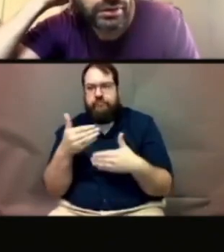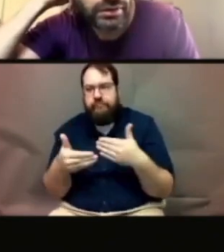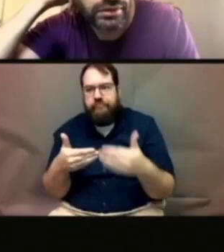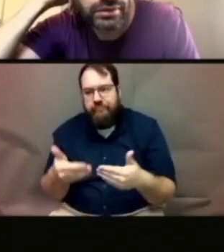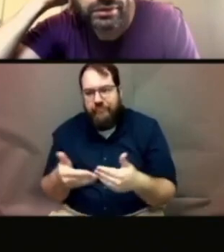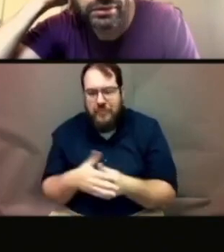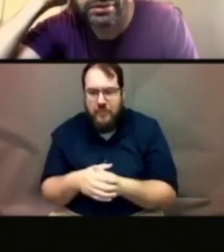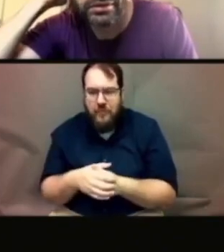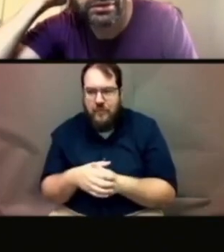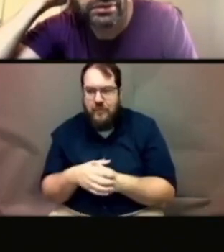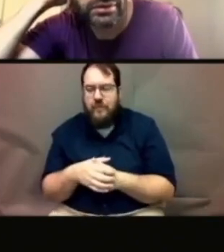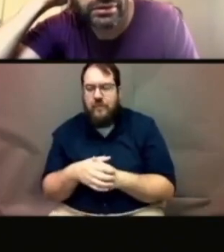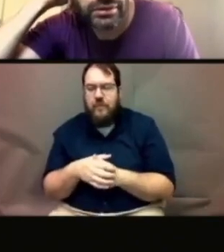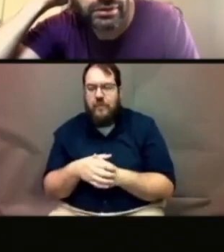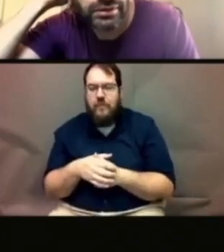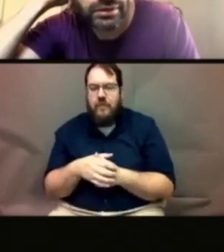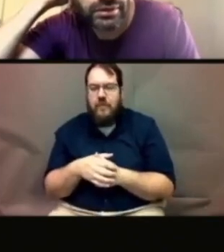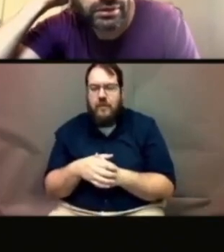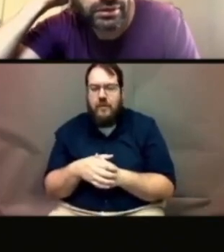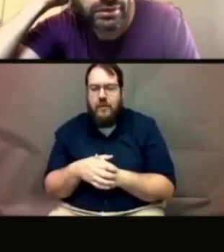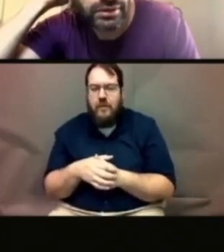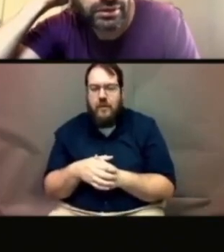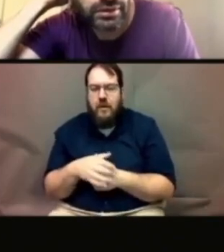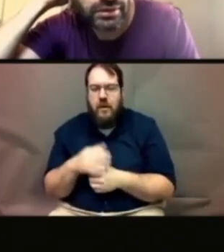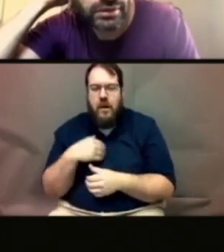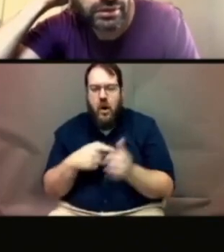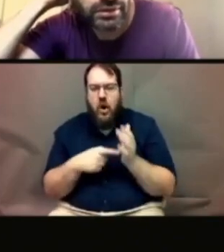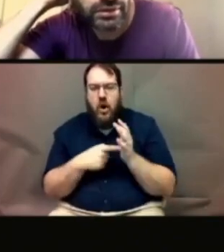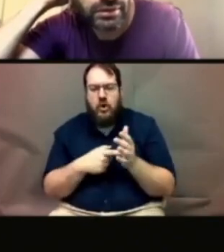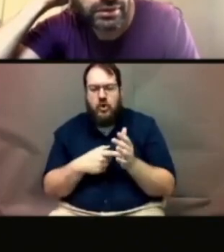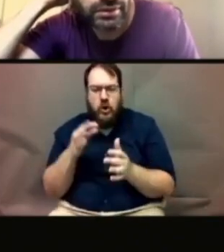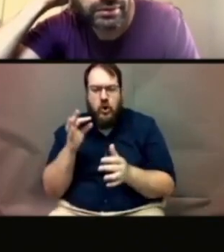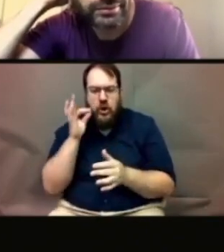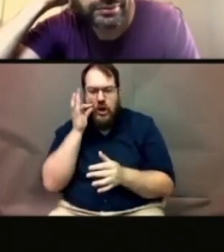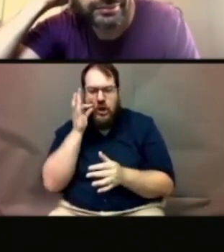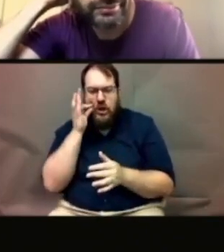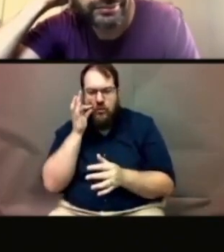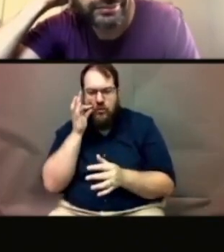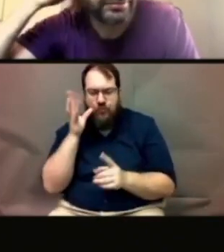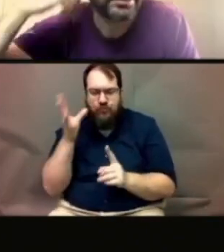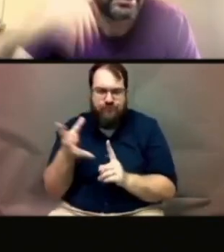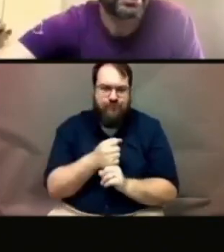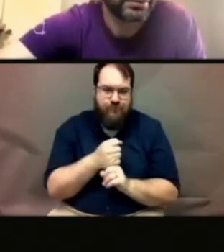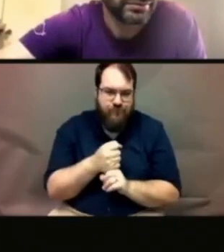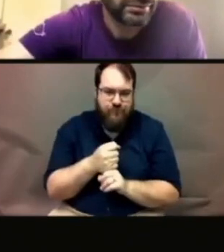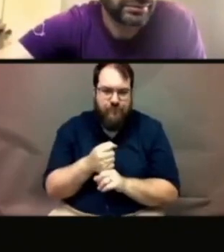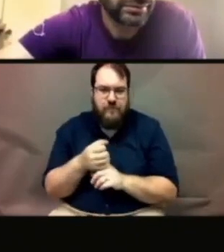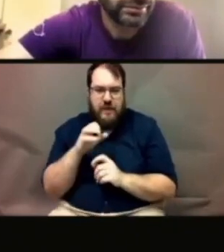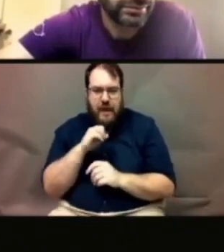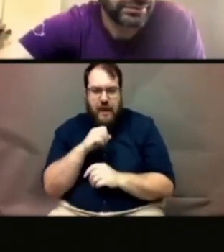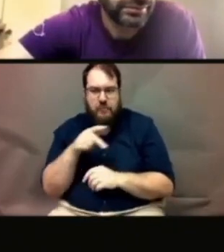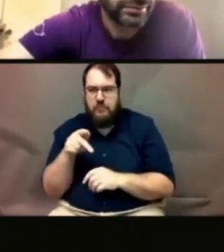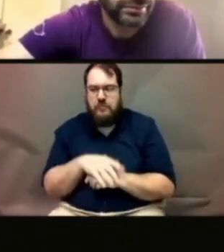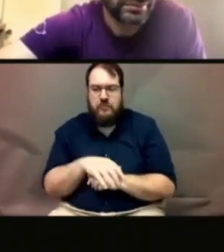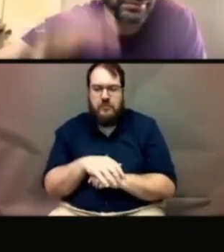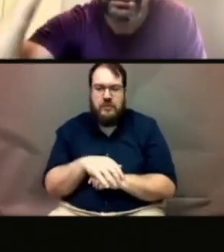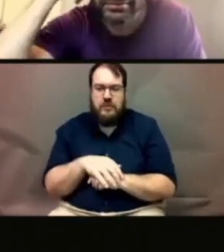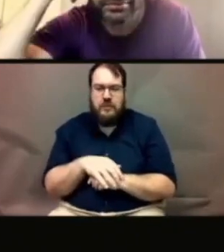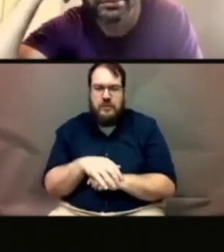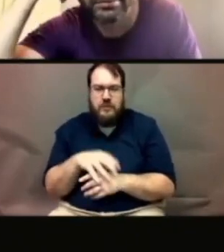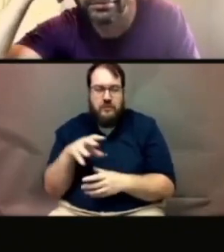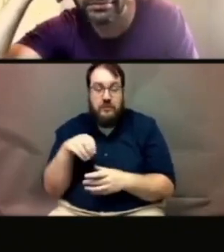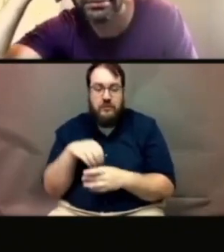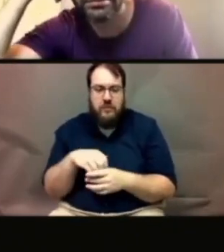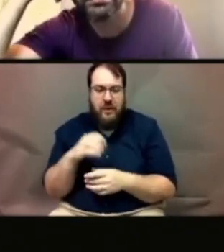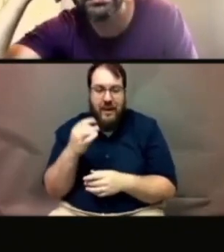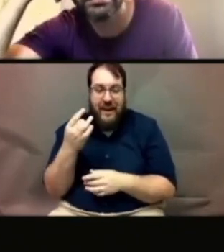this. I'll show the Fruit Catcher app. So on the Fruit Catcher app, if I put in 18, and to